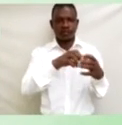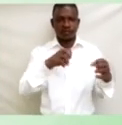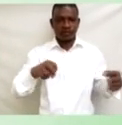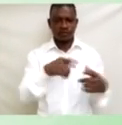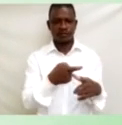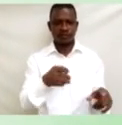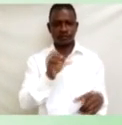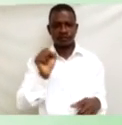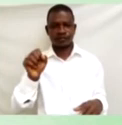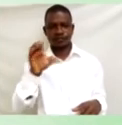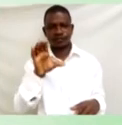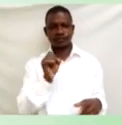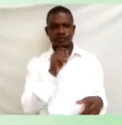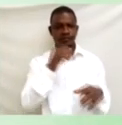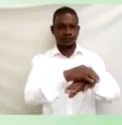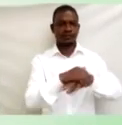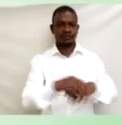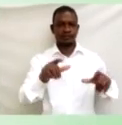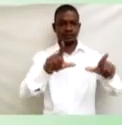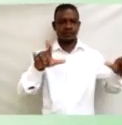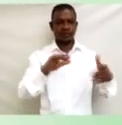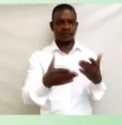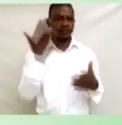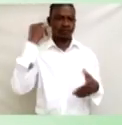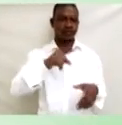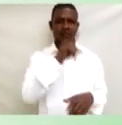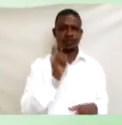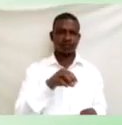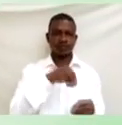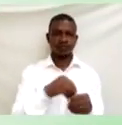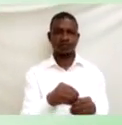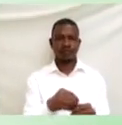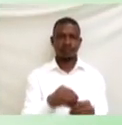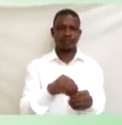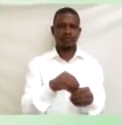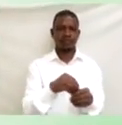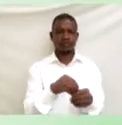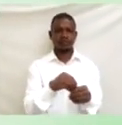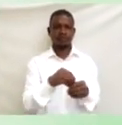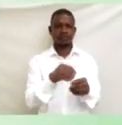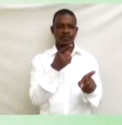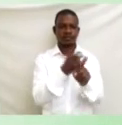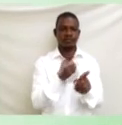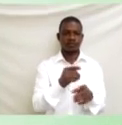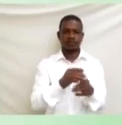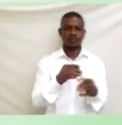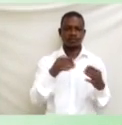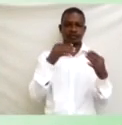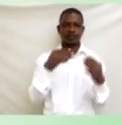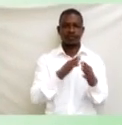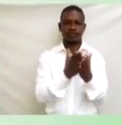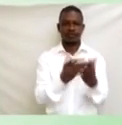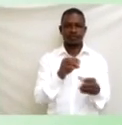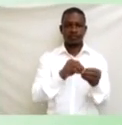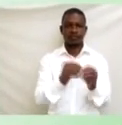some extracts from the SSE English language past questions and answers